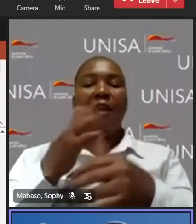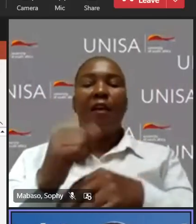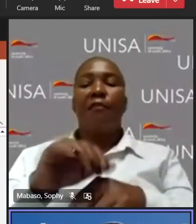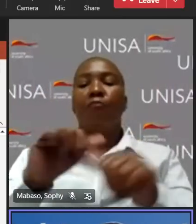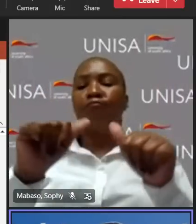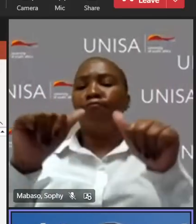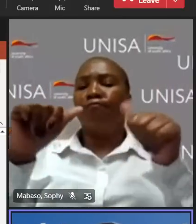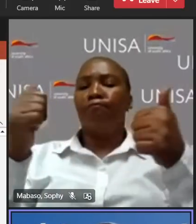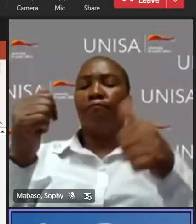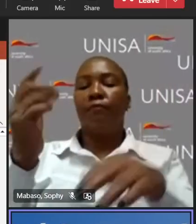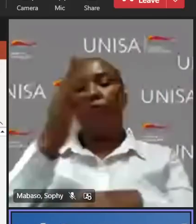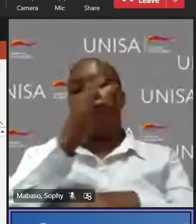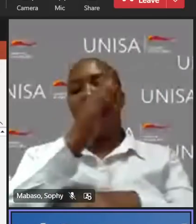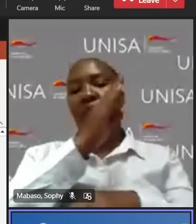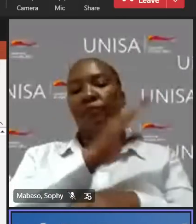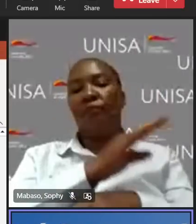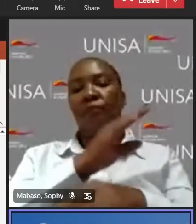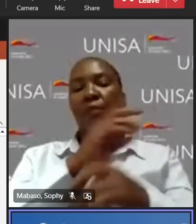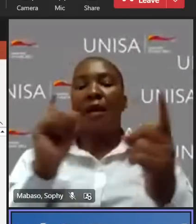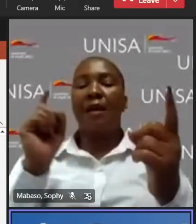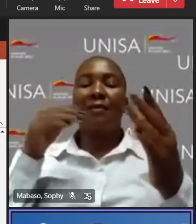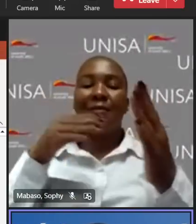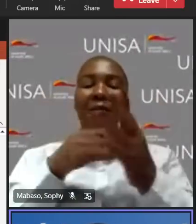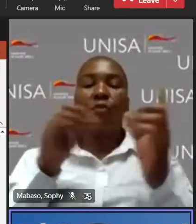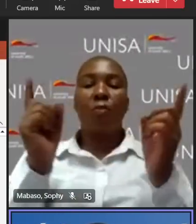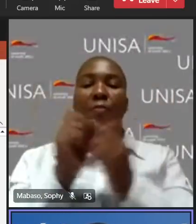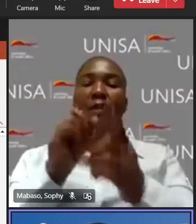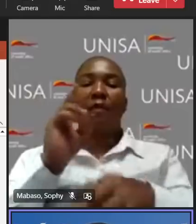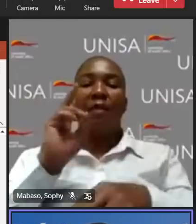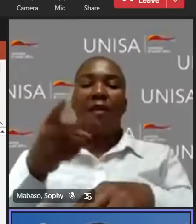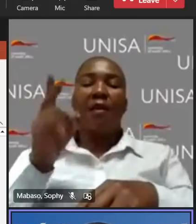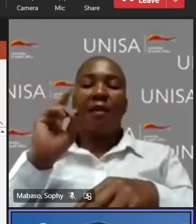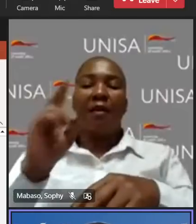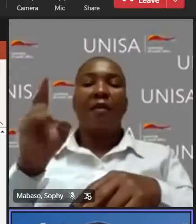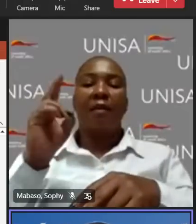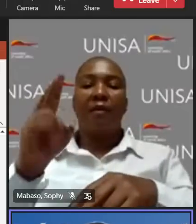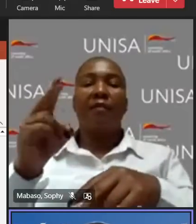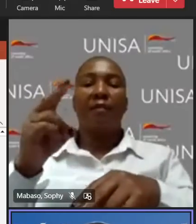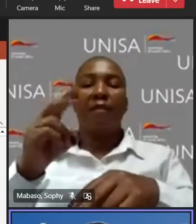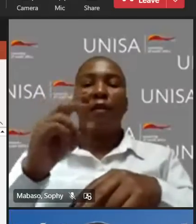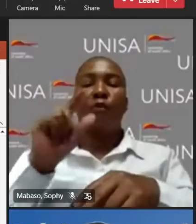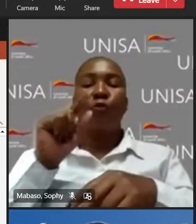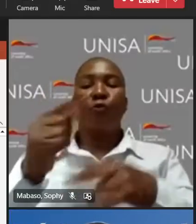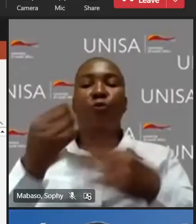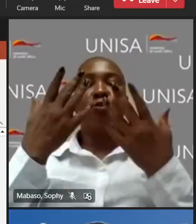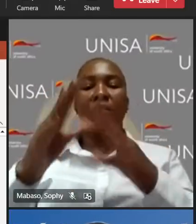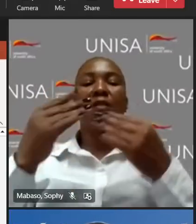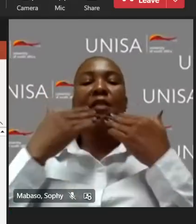further until we meet again, colleagues and dear students. Thank you.